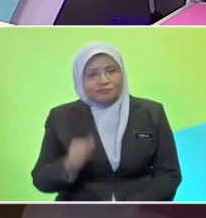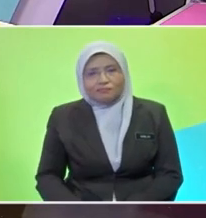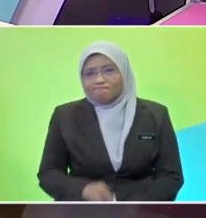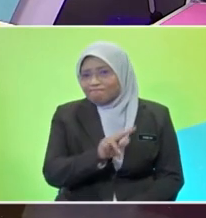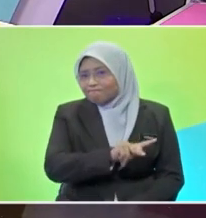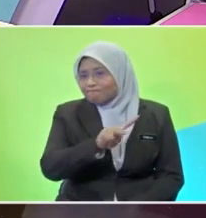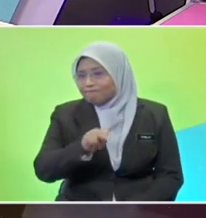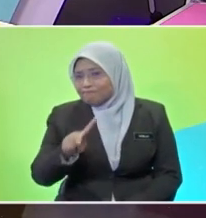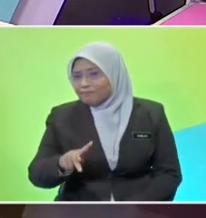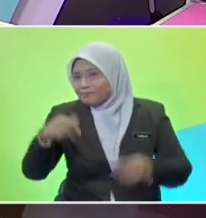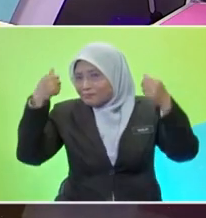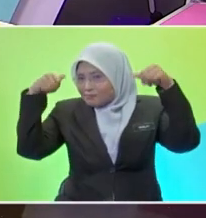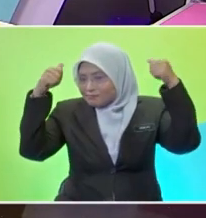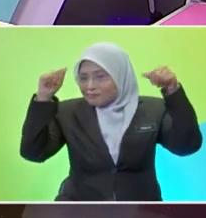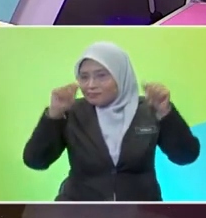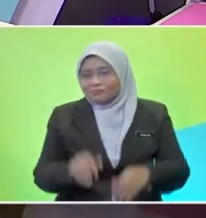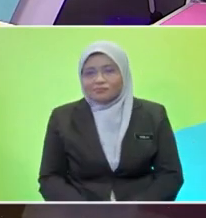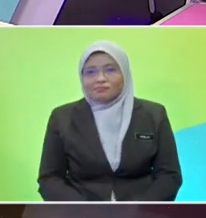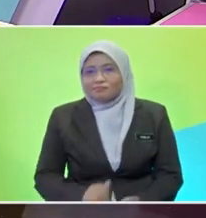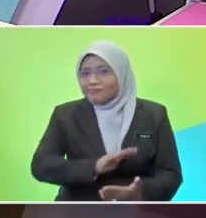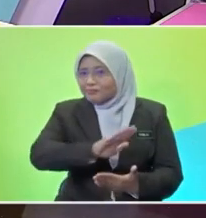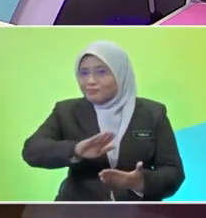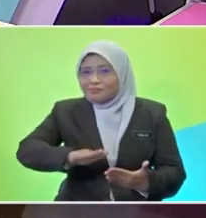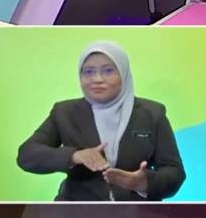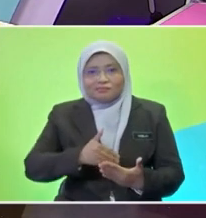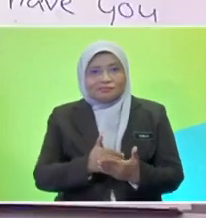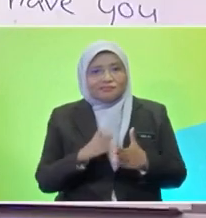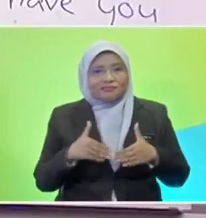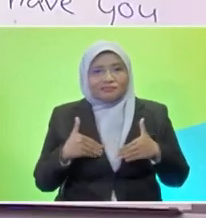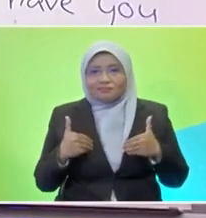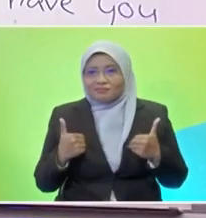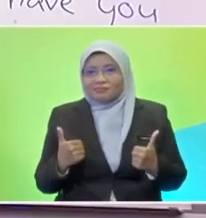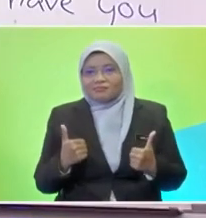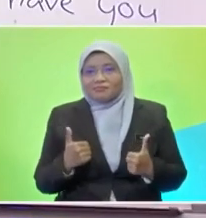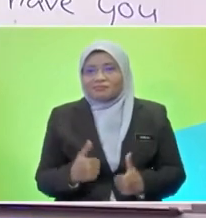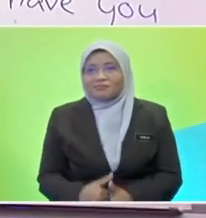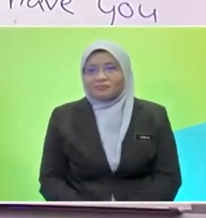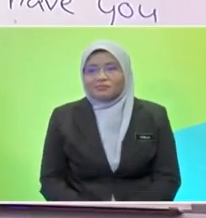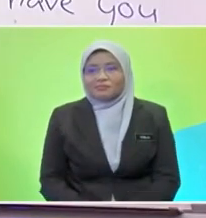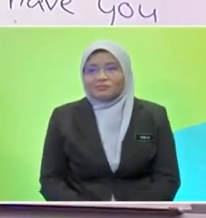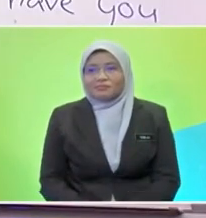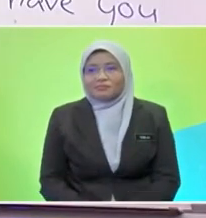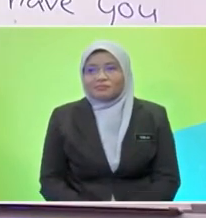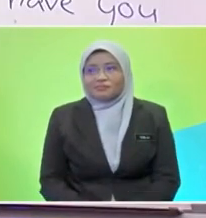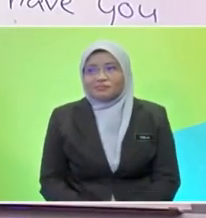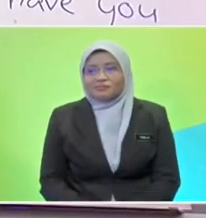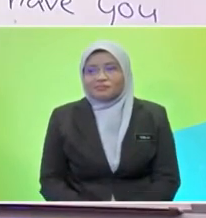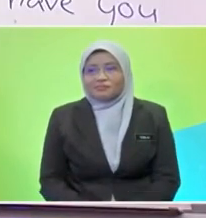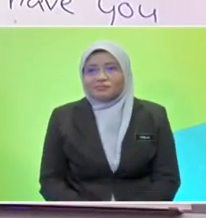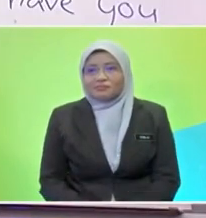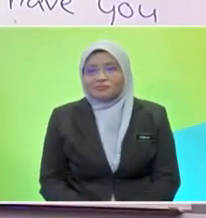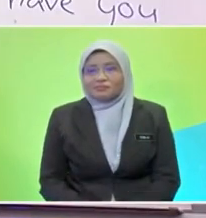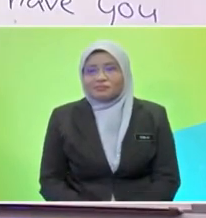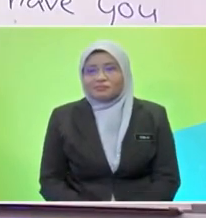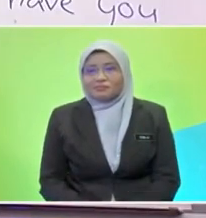performances. Do we give them rewards for their performances? Yes. Yep, outstanding performance by them. So, one note stick